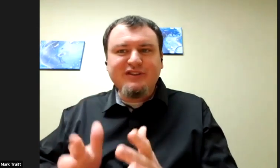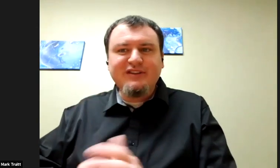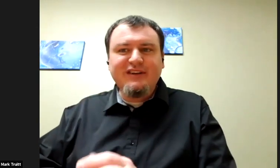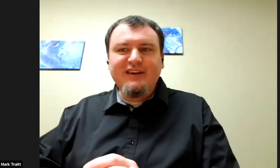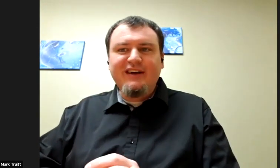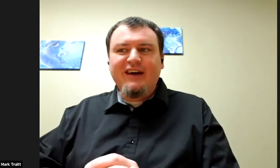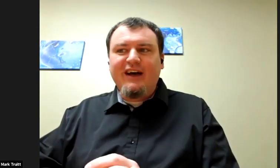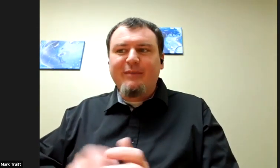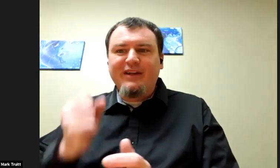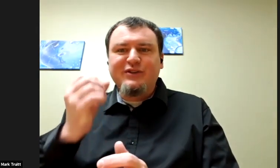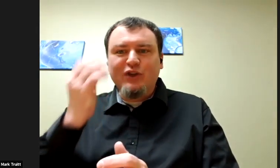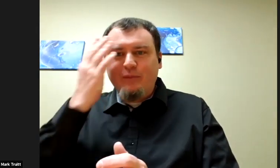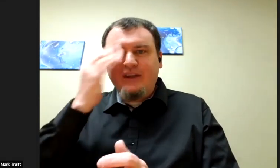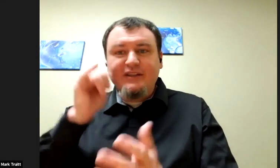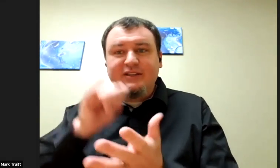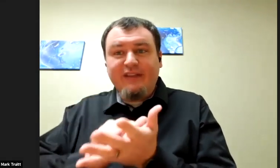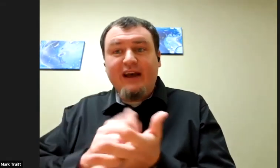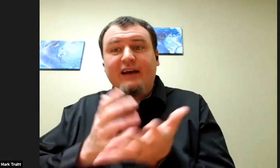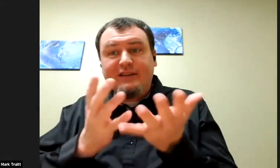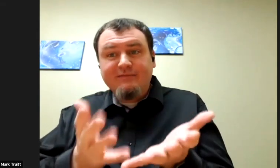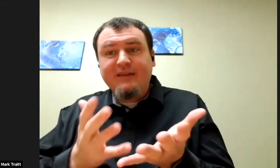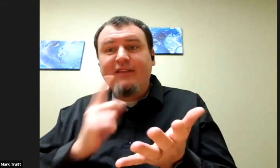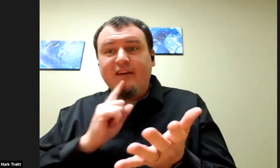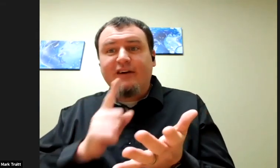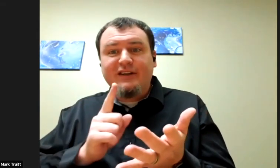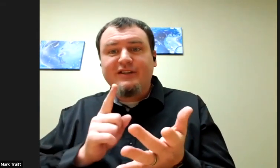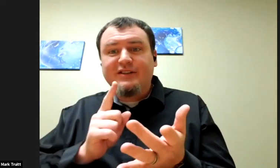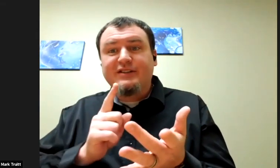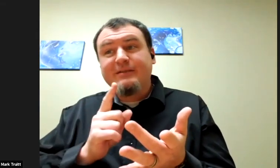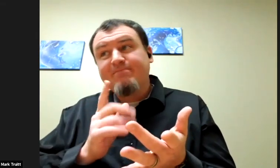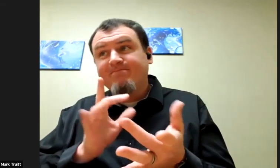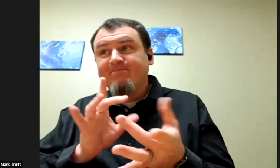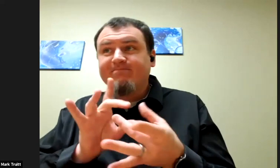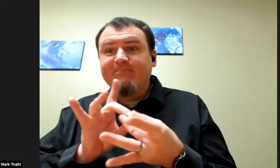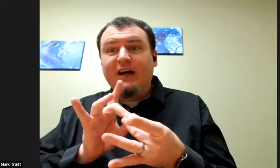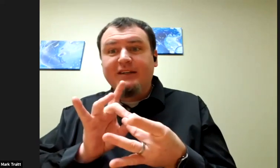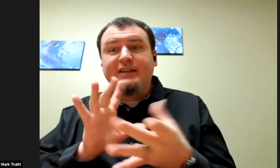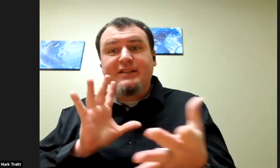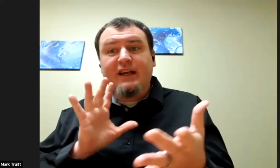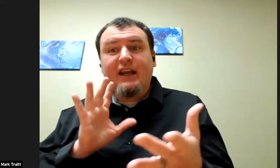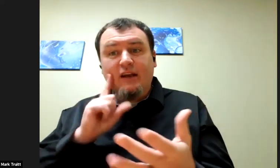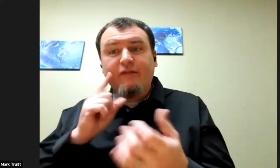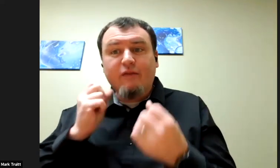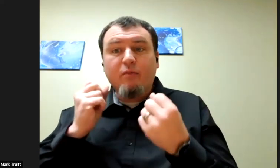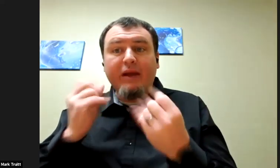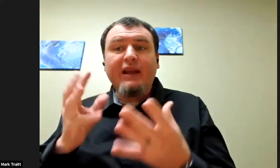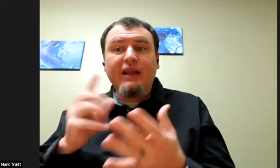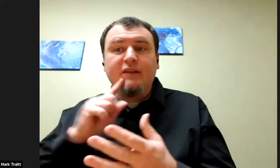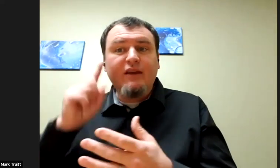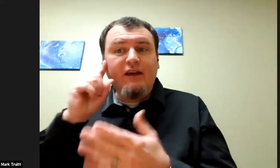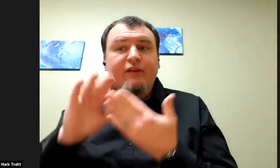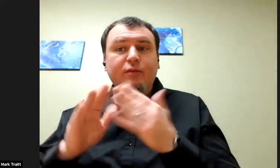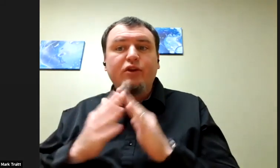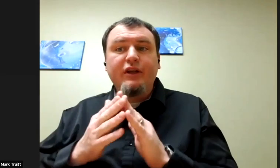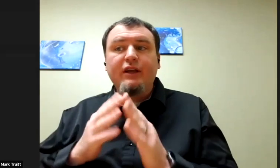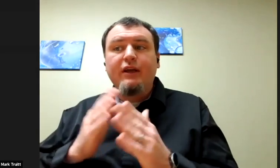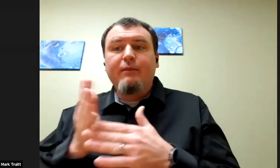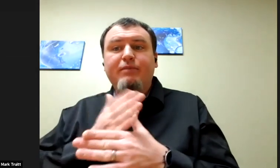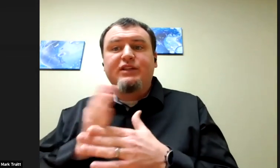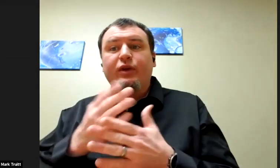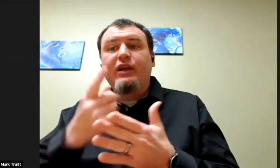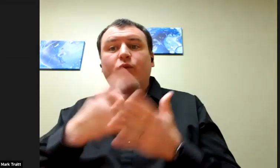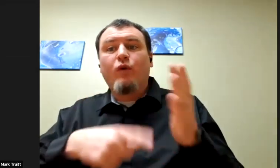are Christians. And so because of that, there is a disconnect for many in the deaf